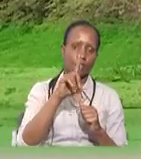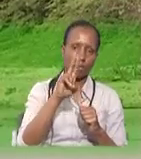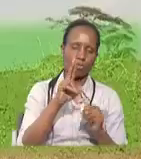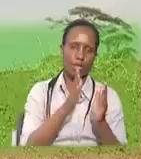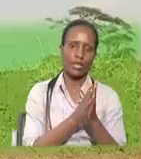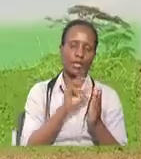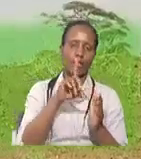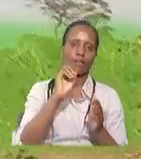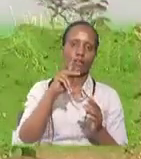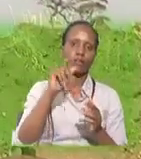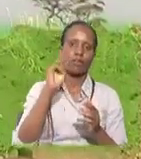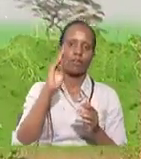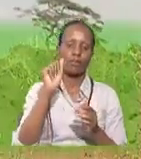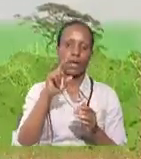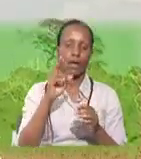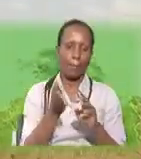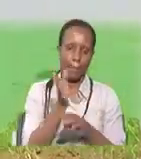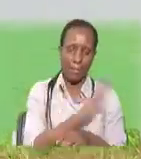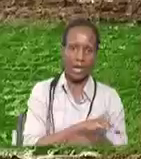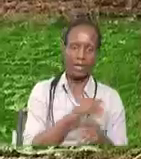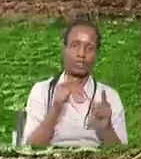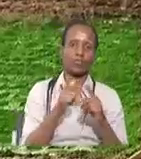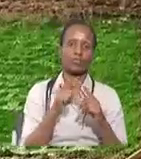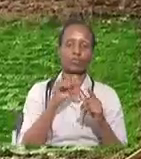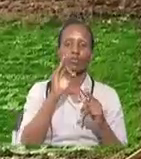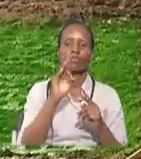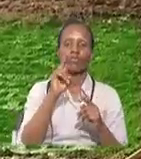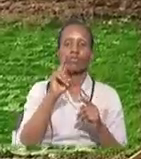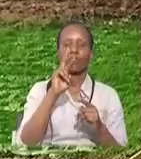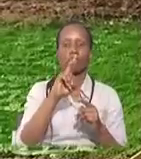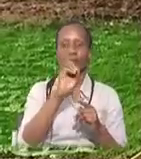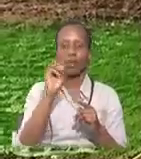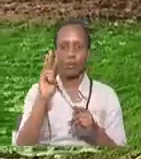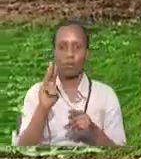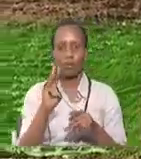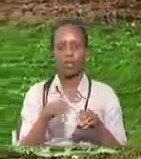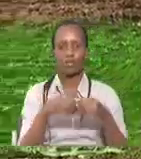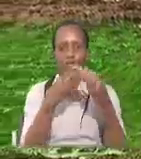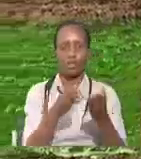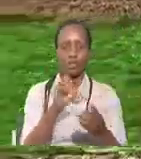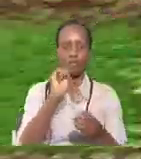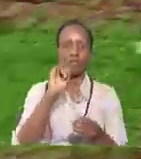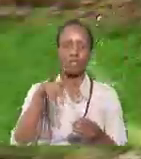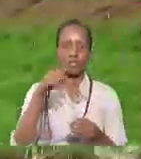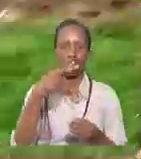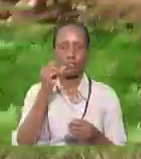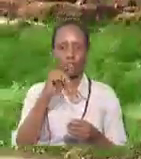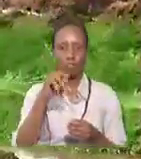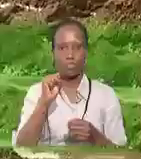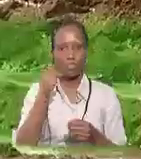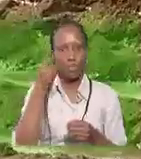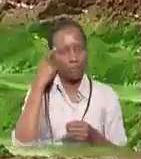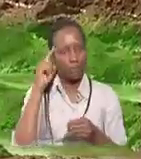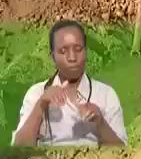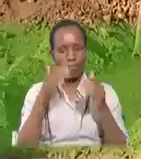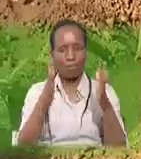projects in Turkana County back to furrow system from basin flooding method and provided siphons for farmers to